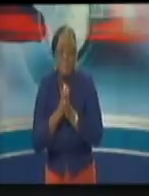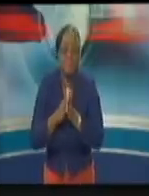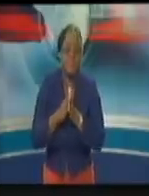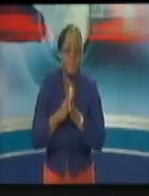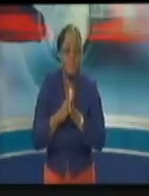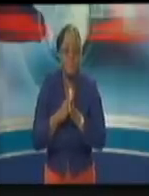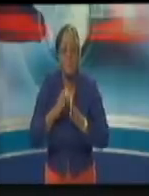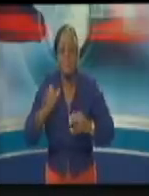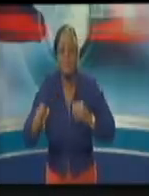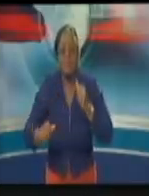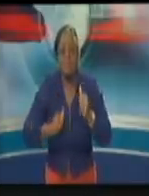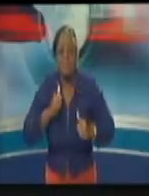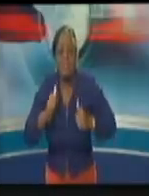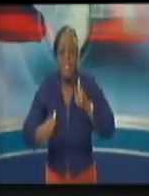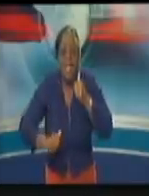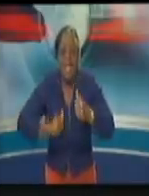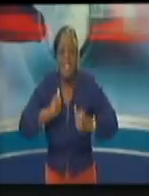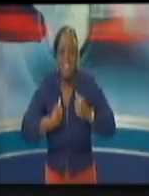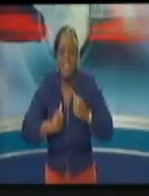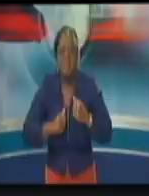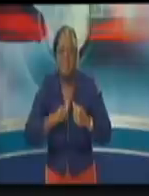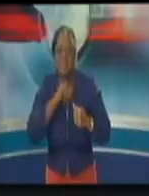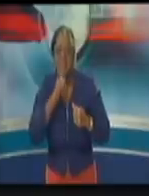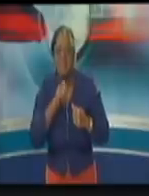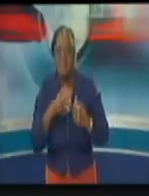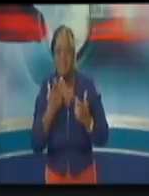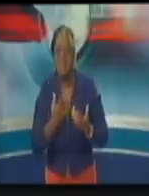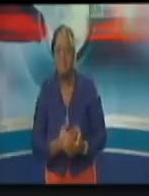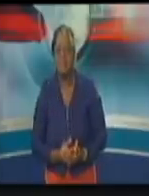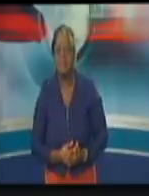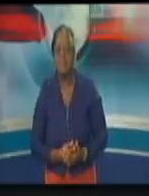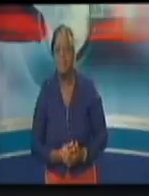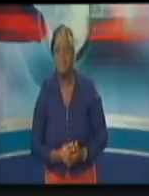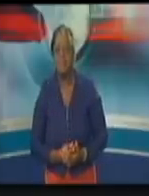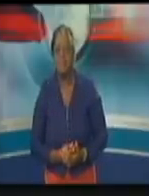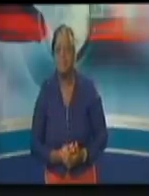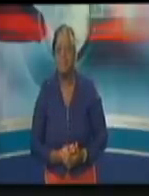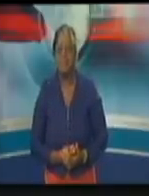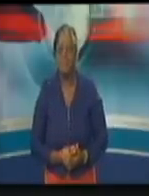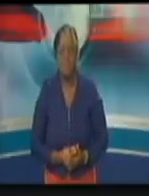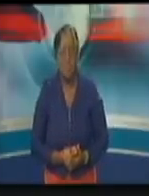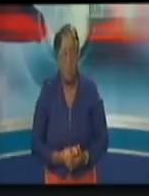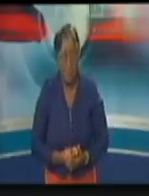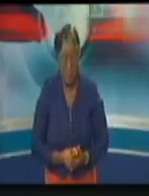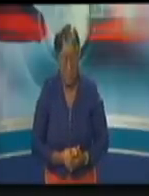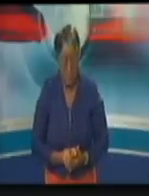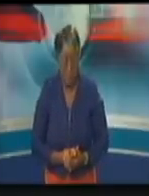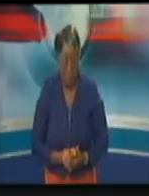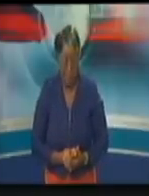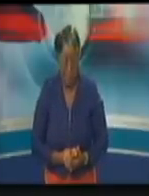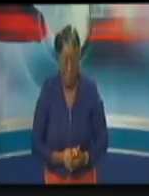more engaged, so they don't just fall victim to just perhaps, you know, just laying around all day?